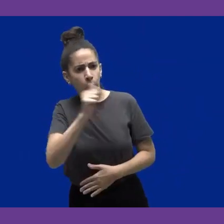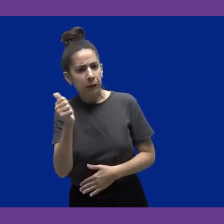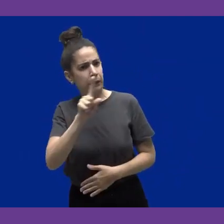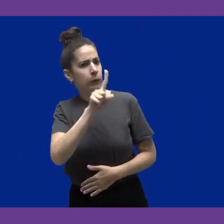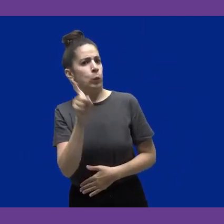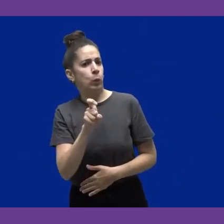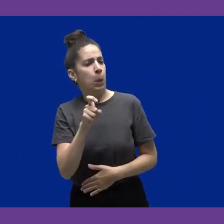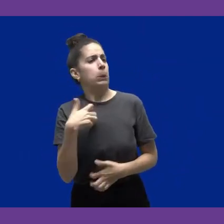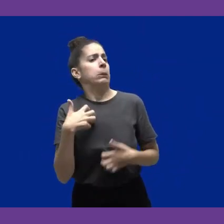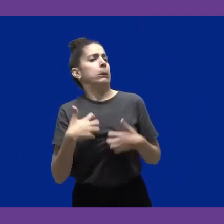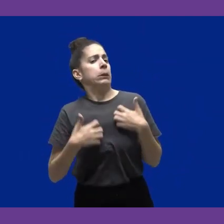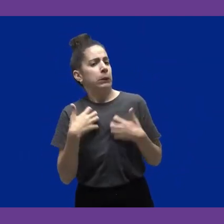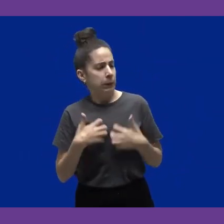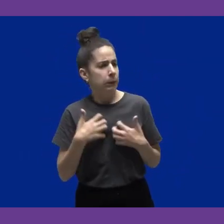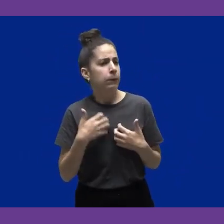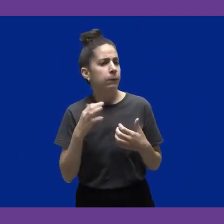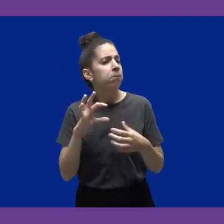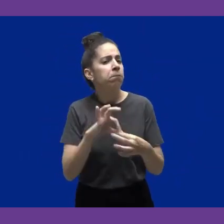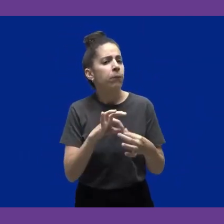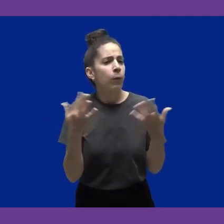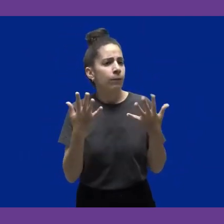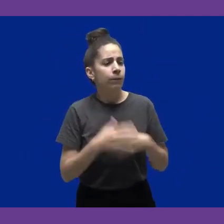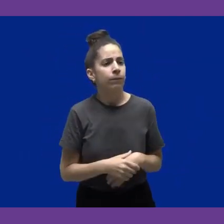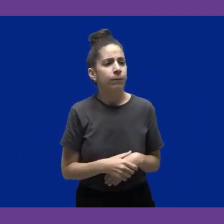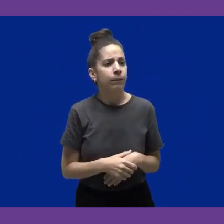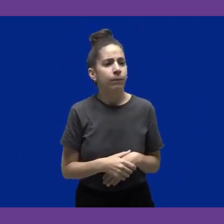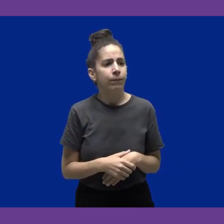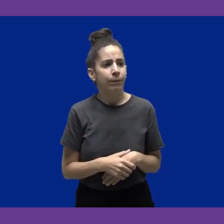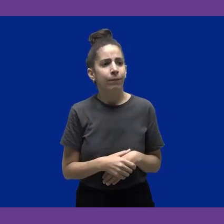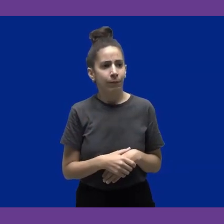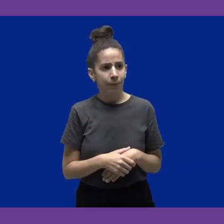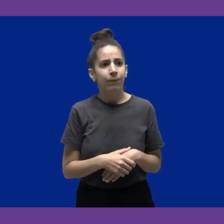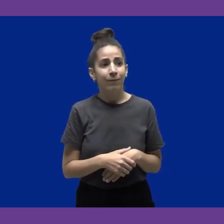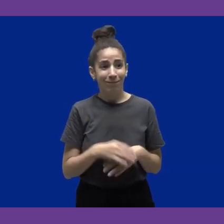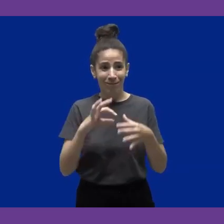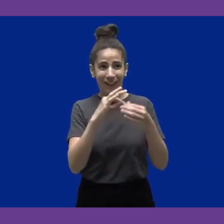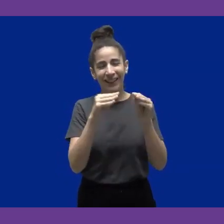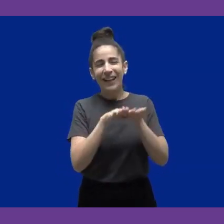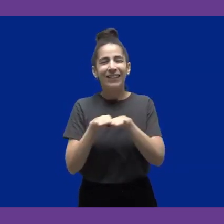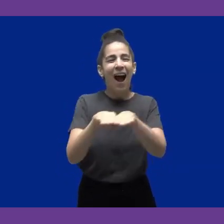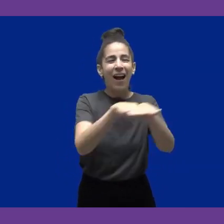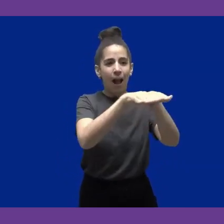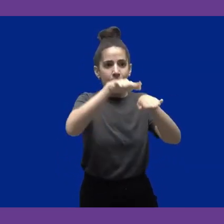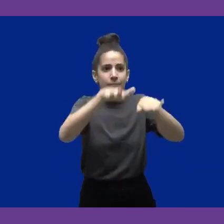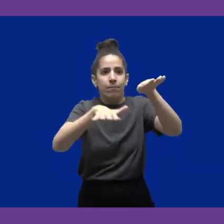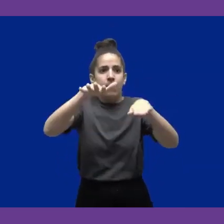EAA as a minimum harmonization directive, it's the technical legal term, and how to